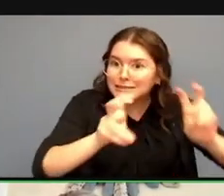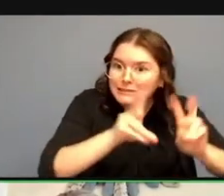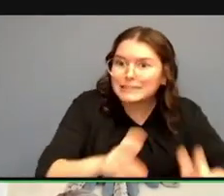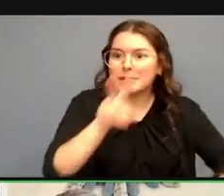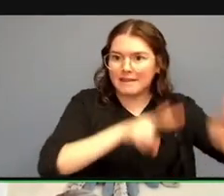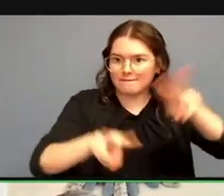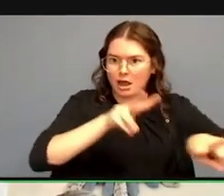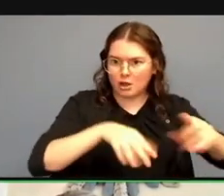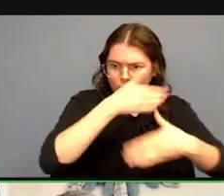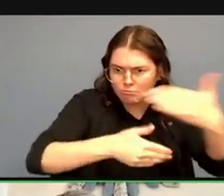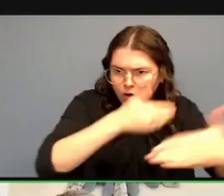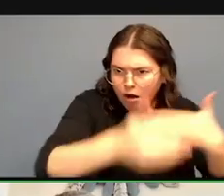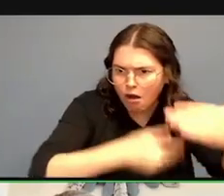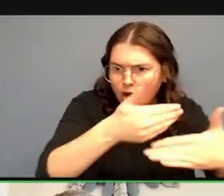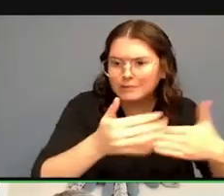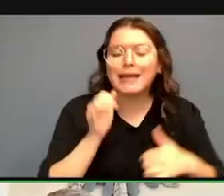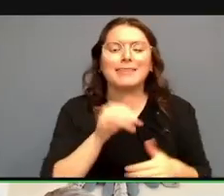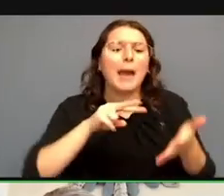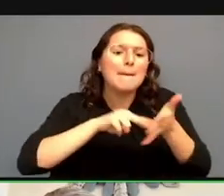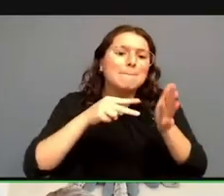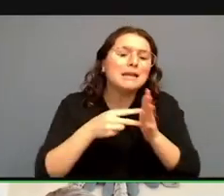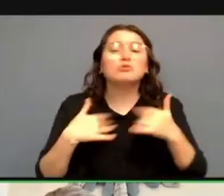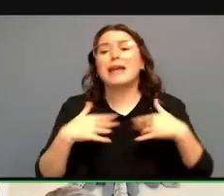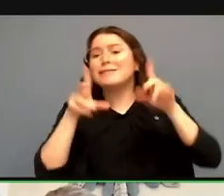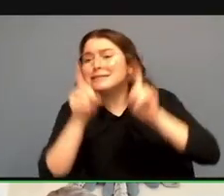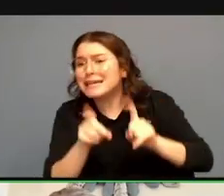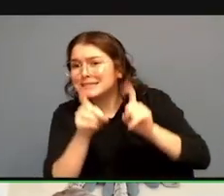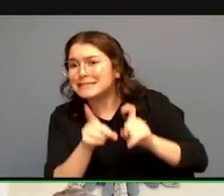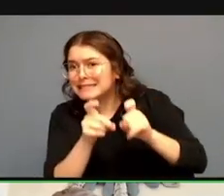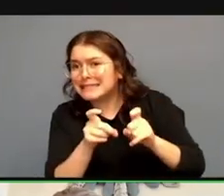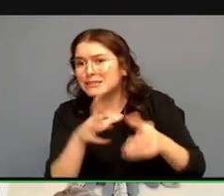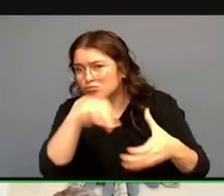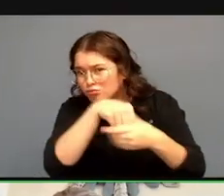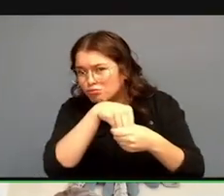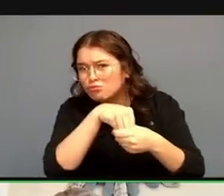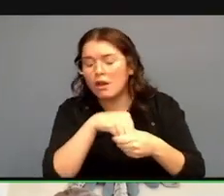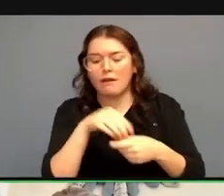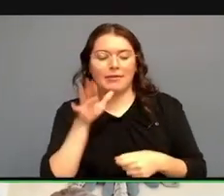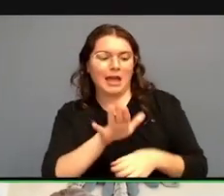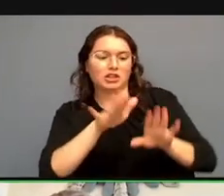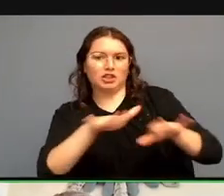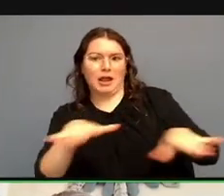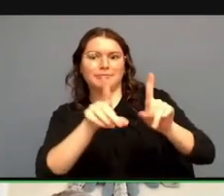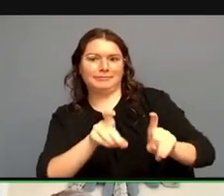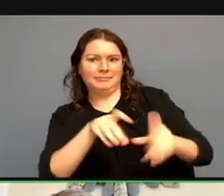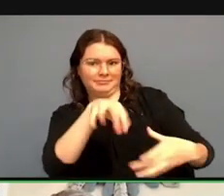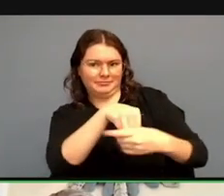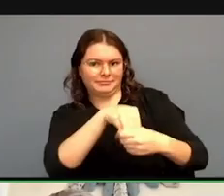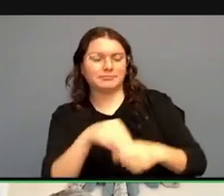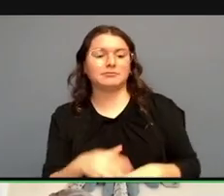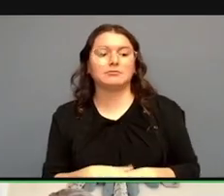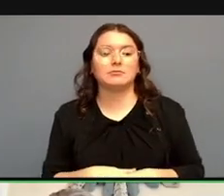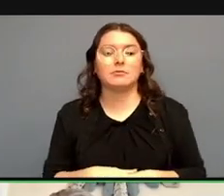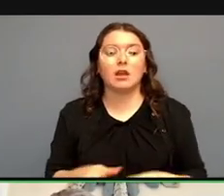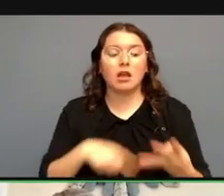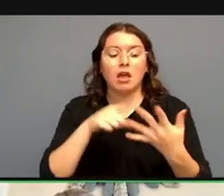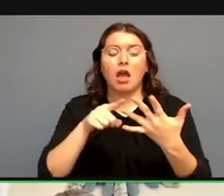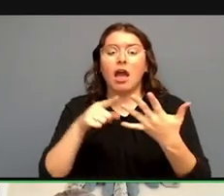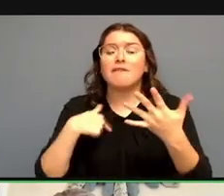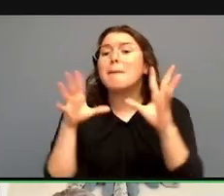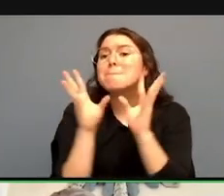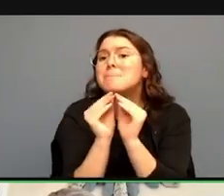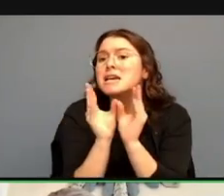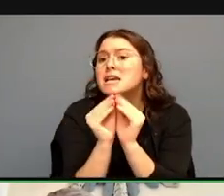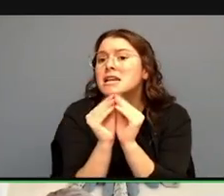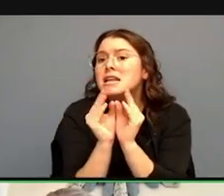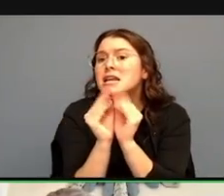evaluation process. That means there's testing involved of that child. And then we're going to have a meeting. We're going to have